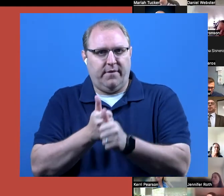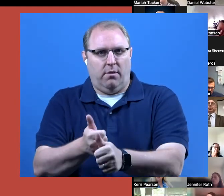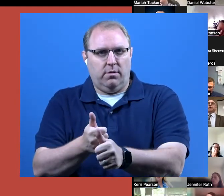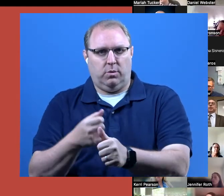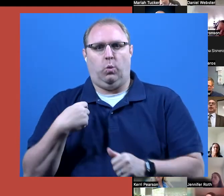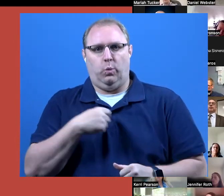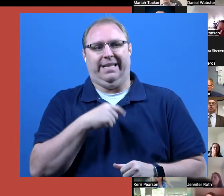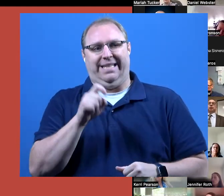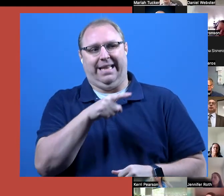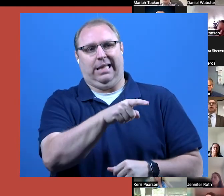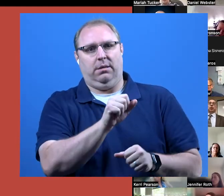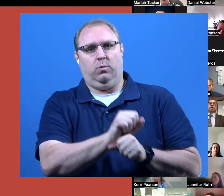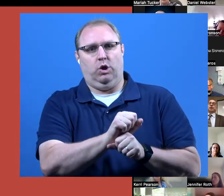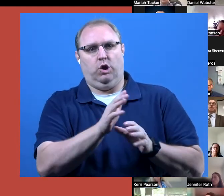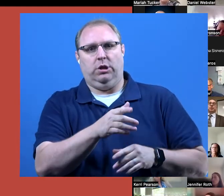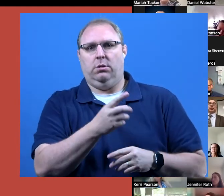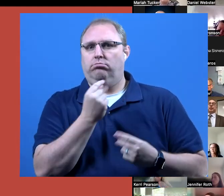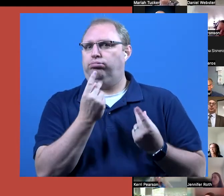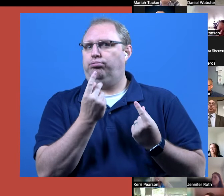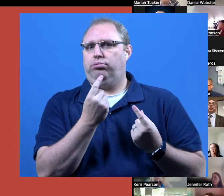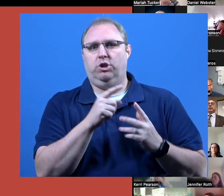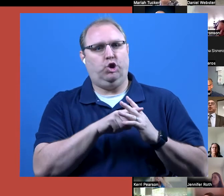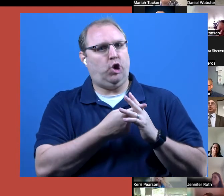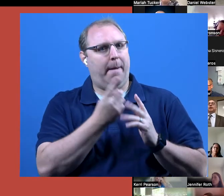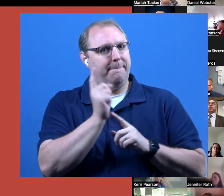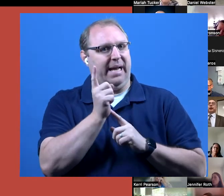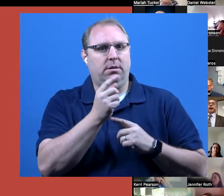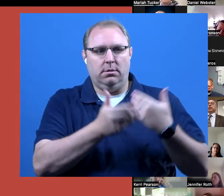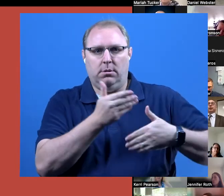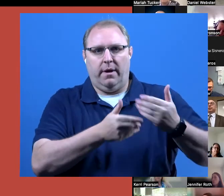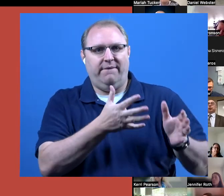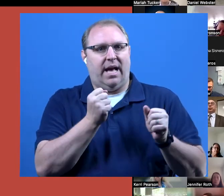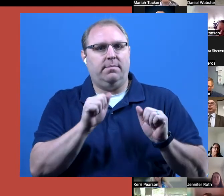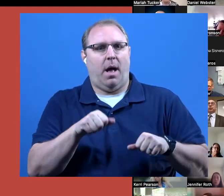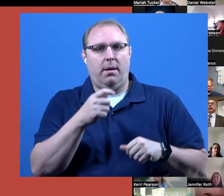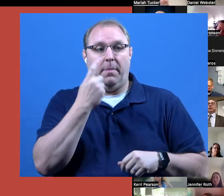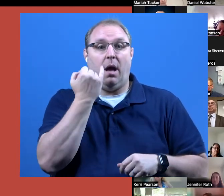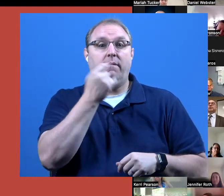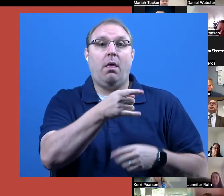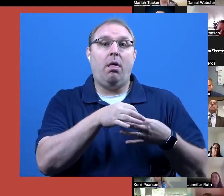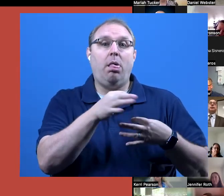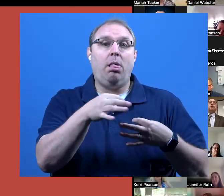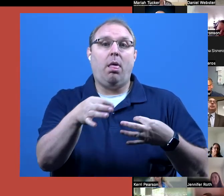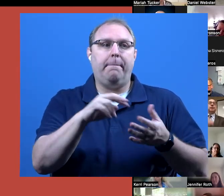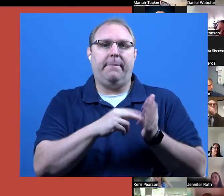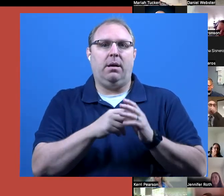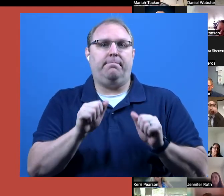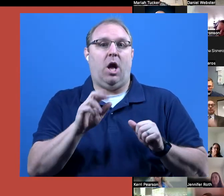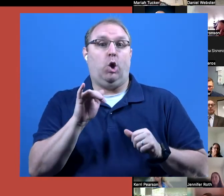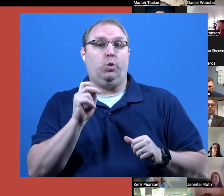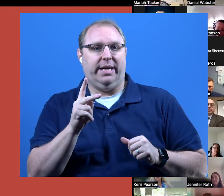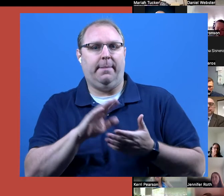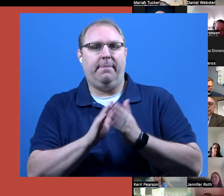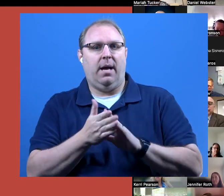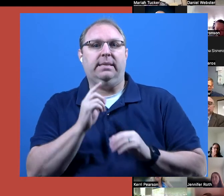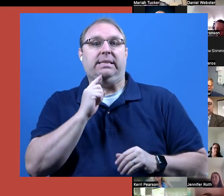waiting period they have used. And we have no idea how they even go through that process. I think HR